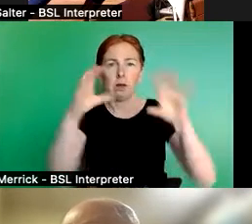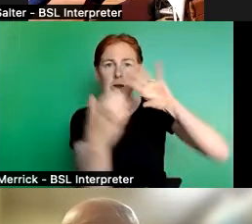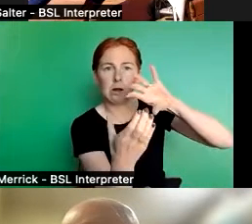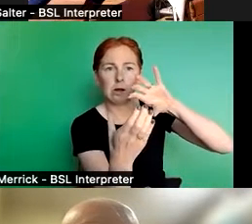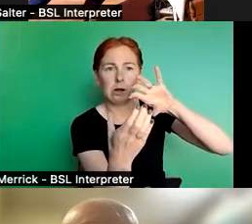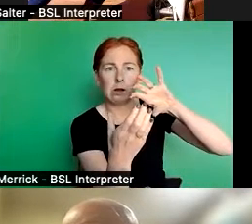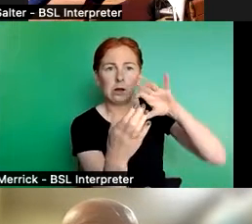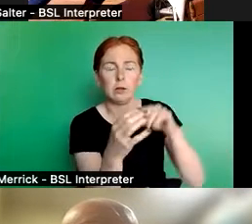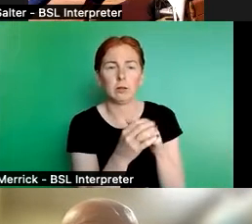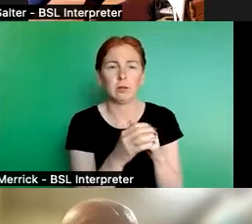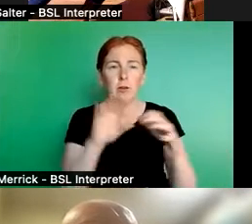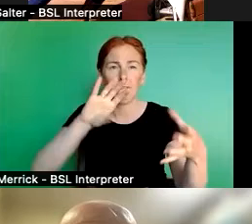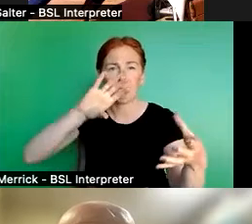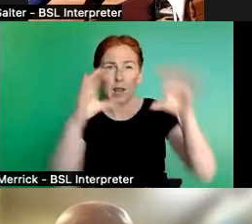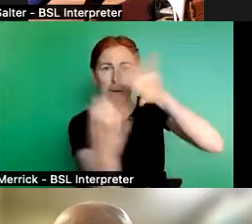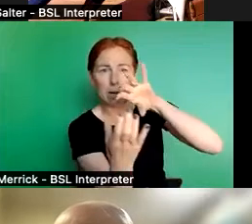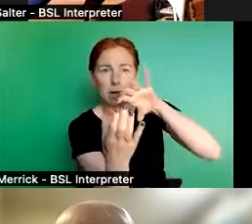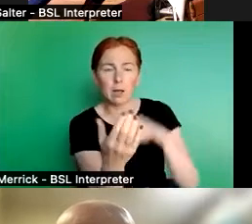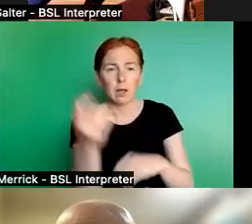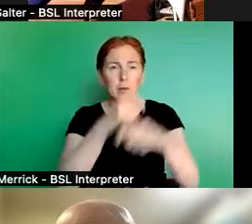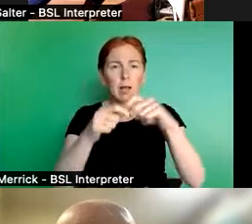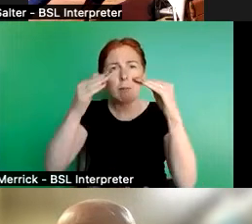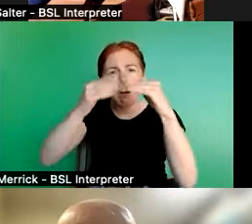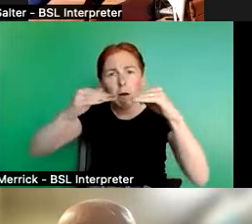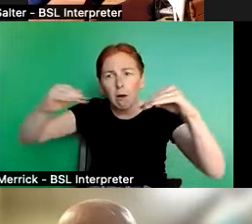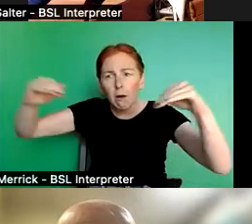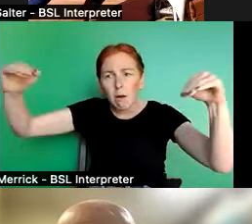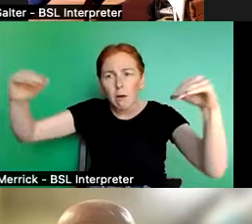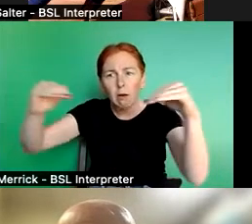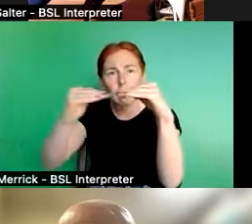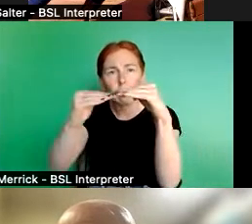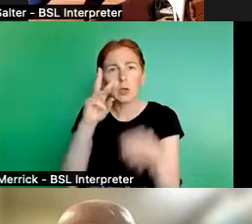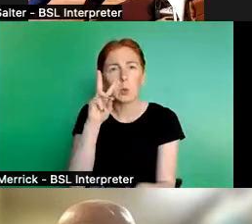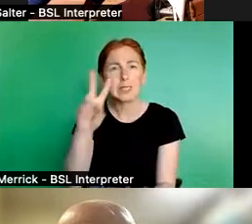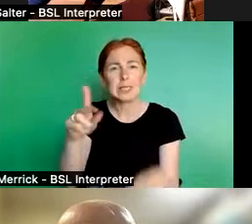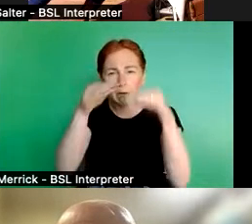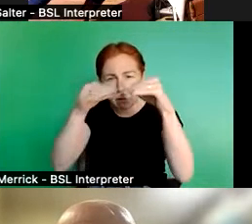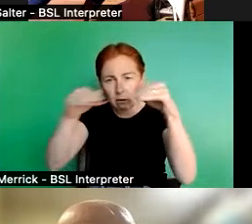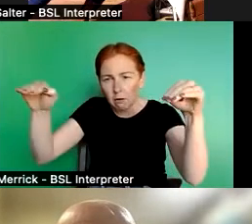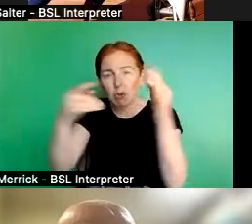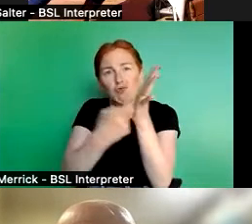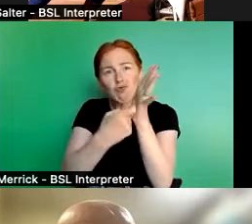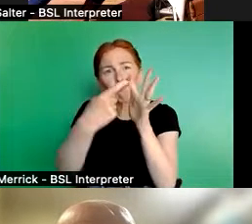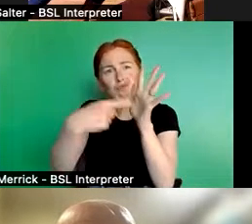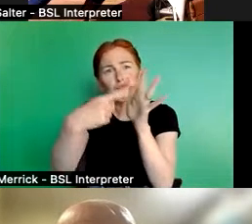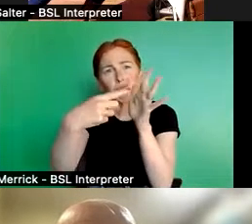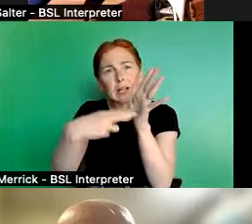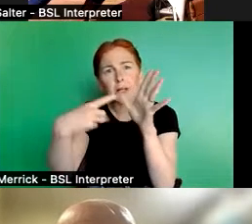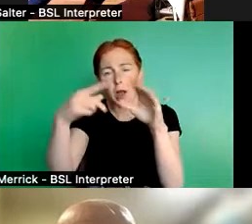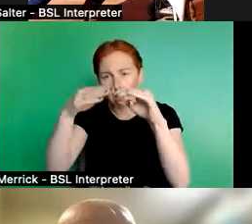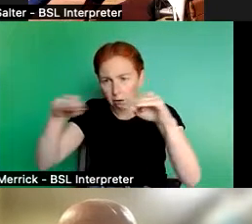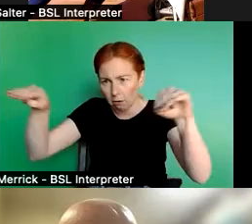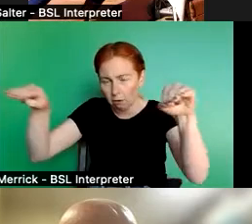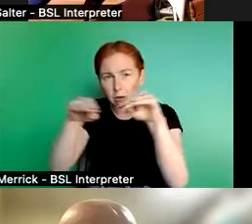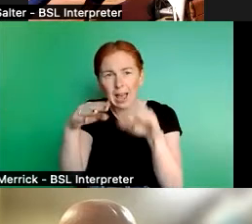the layers of the retina. And if you look carefully at the bottom, there are 3 lines, bright